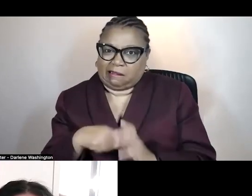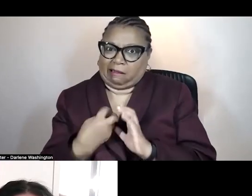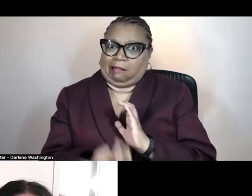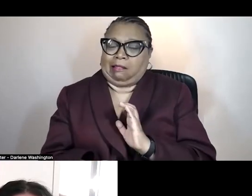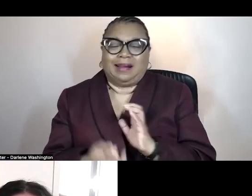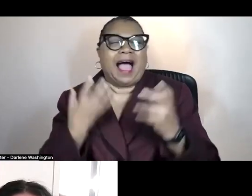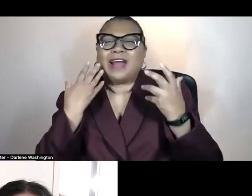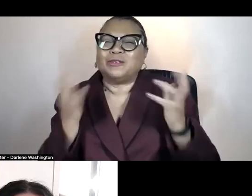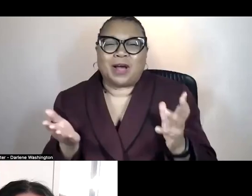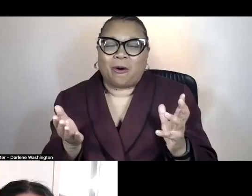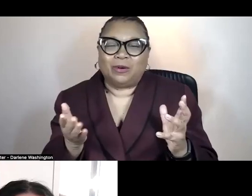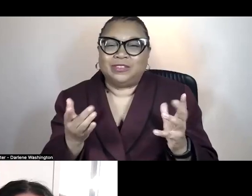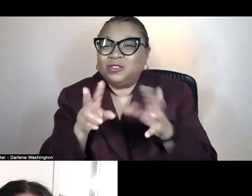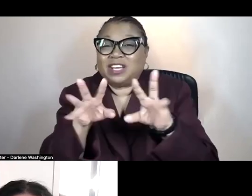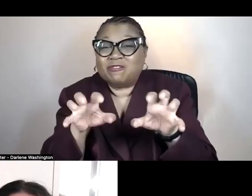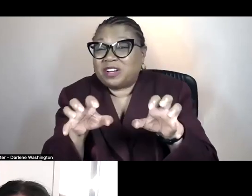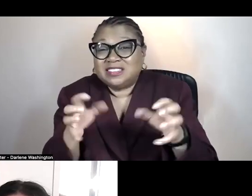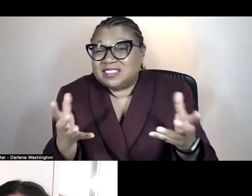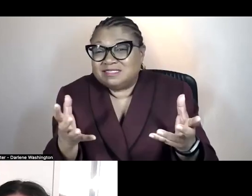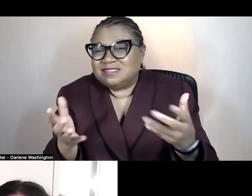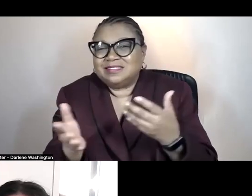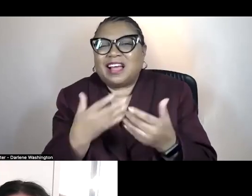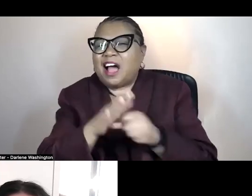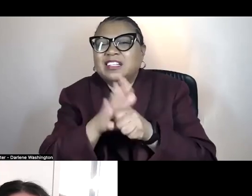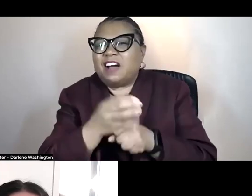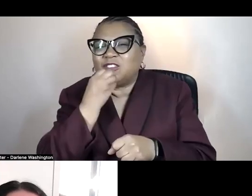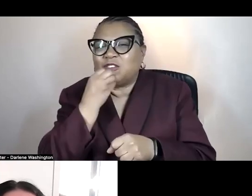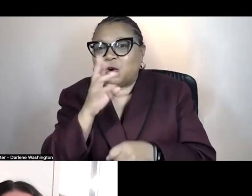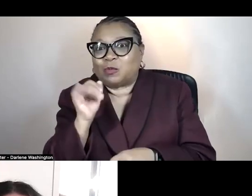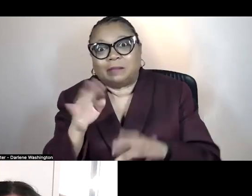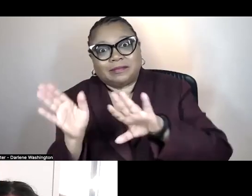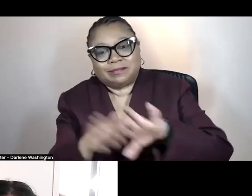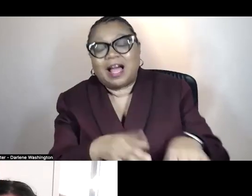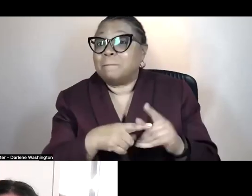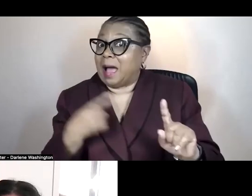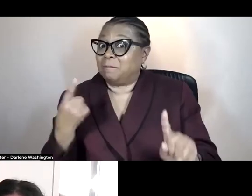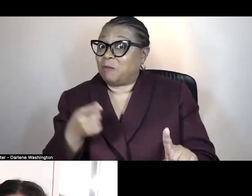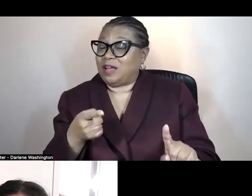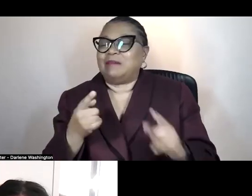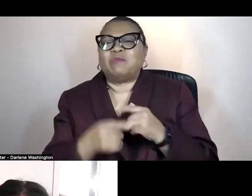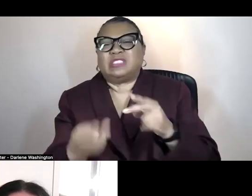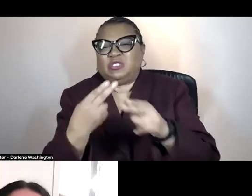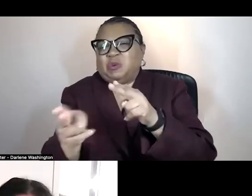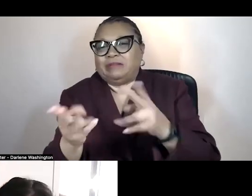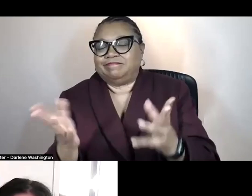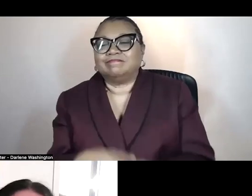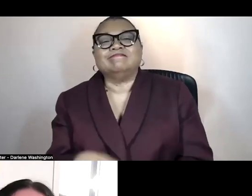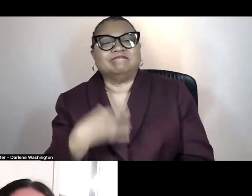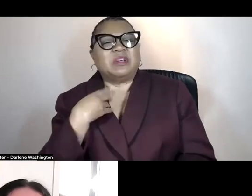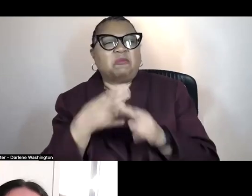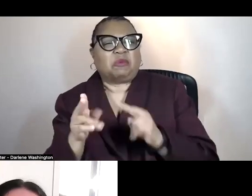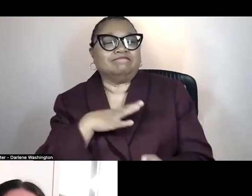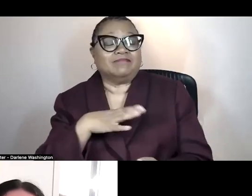I don't know, you could freeze it. All right, enough with the food, Robin. So my point is mostly short. Mostly short,